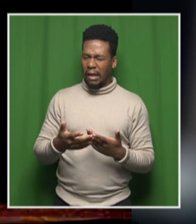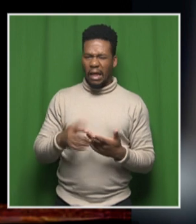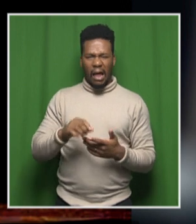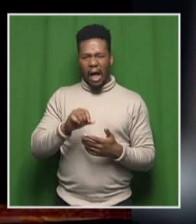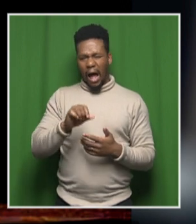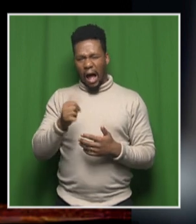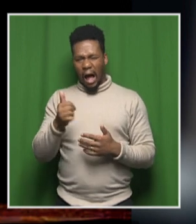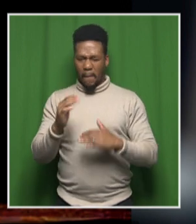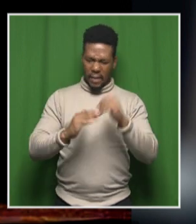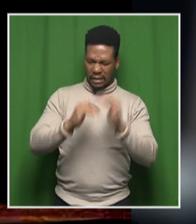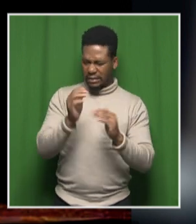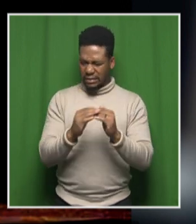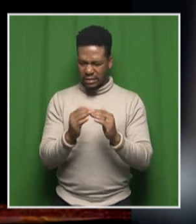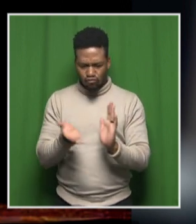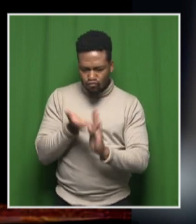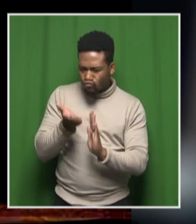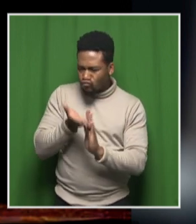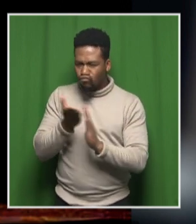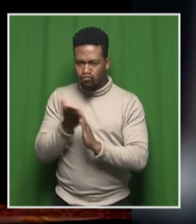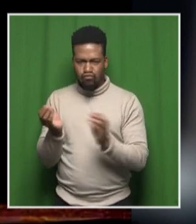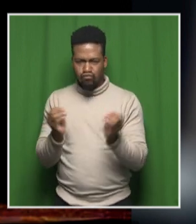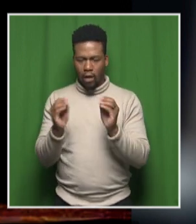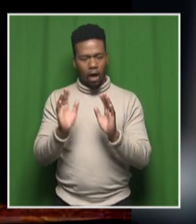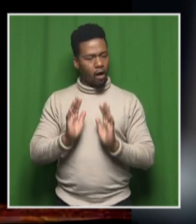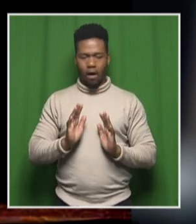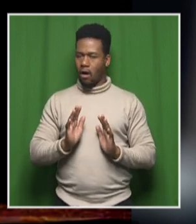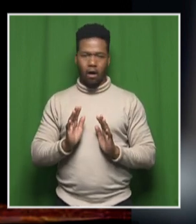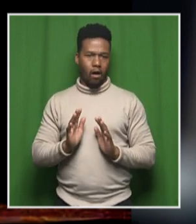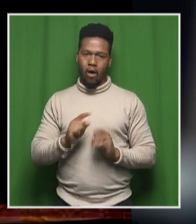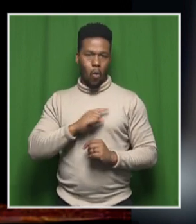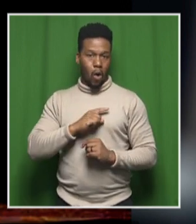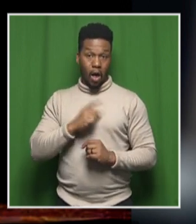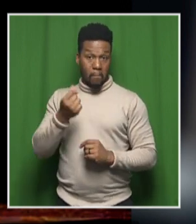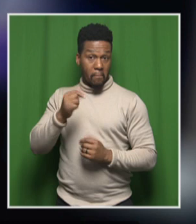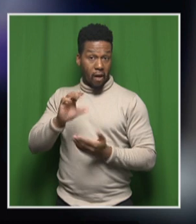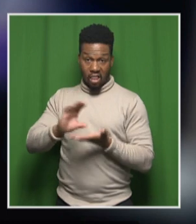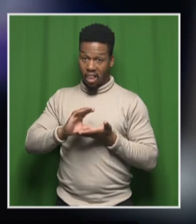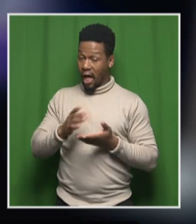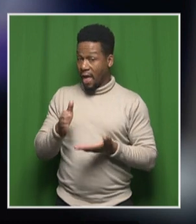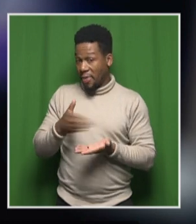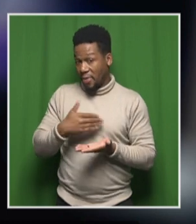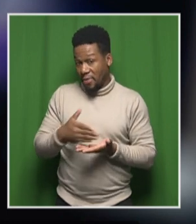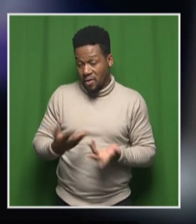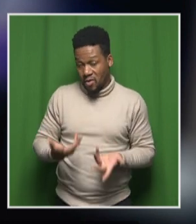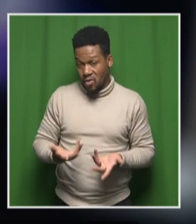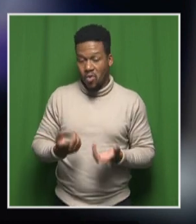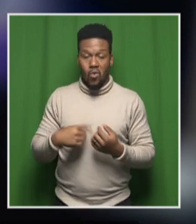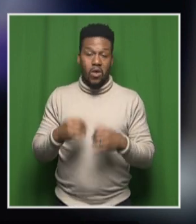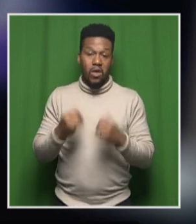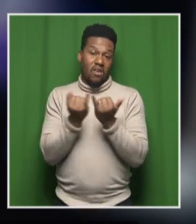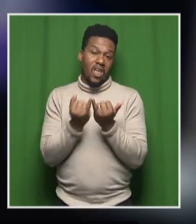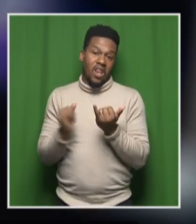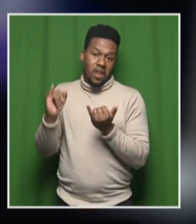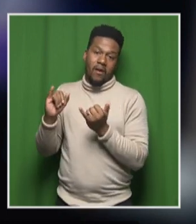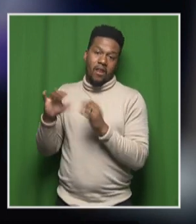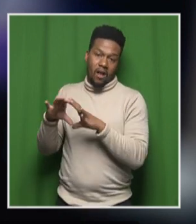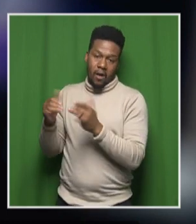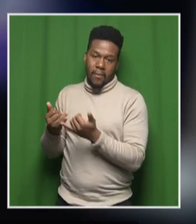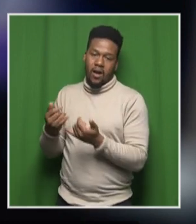building as such. There isn't extra cash. We are an independent theatre space. So our insurance money definitely